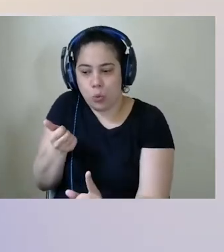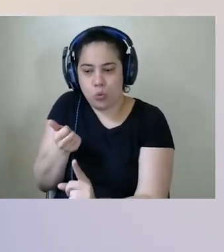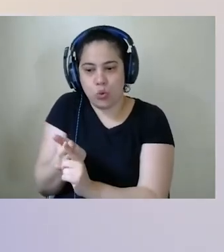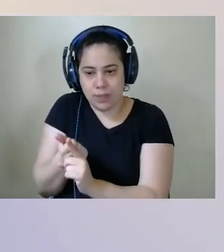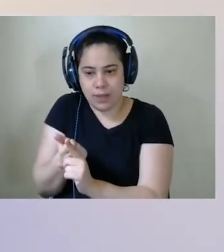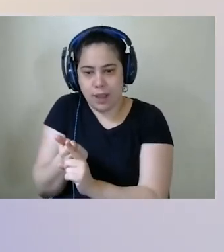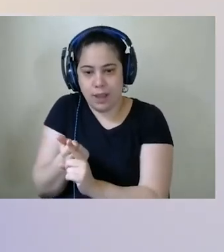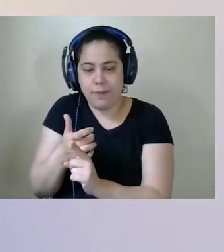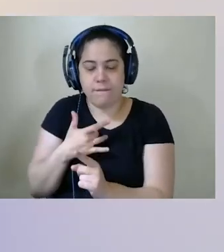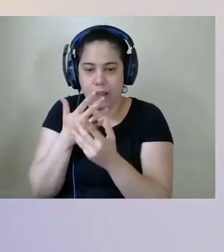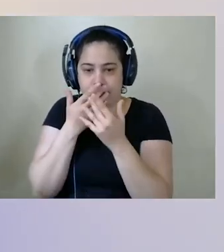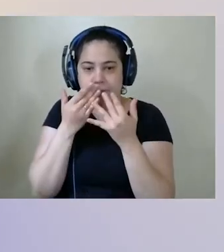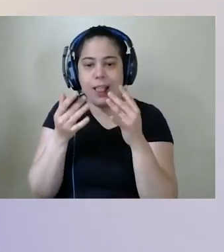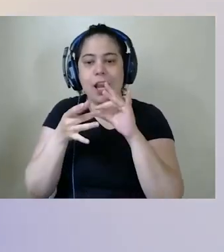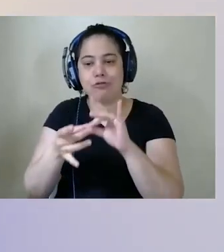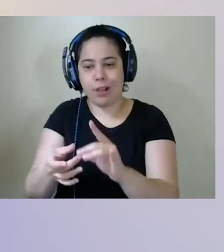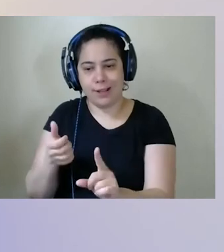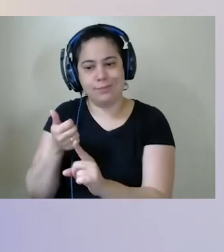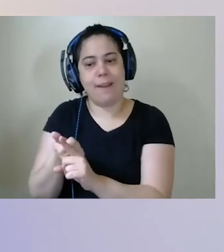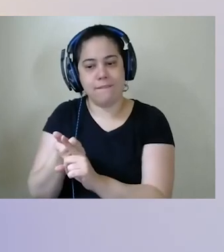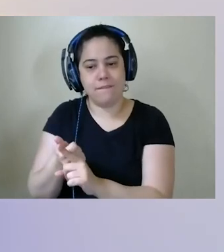That's great. Thank you.